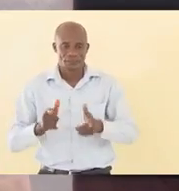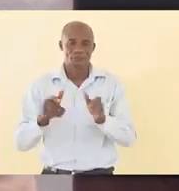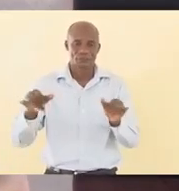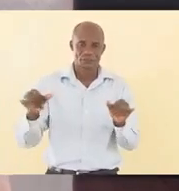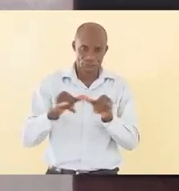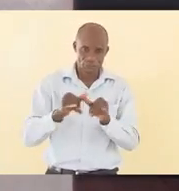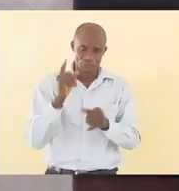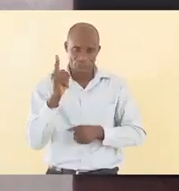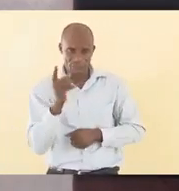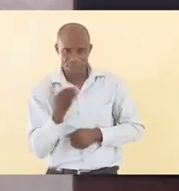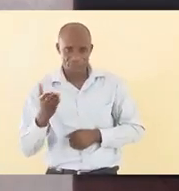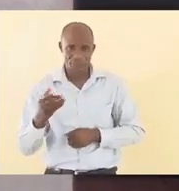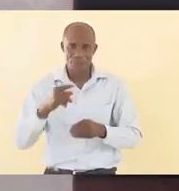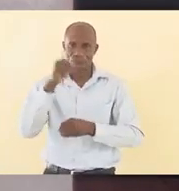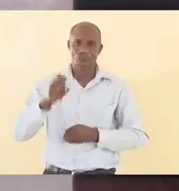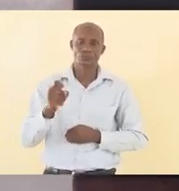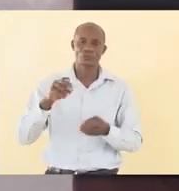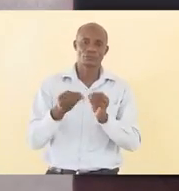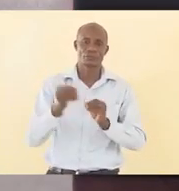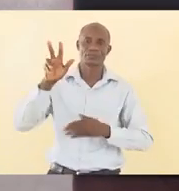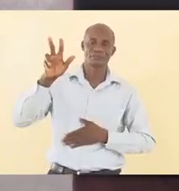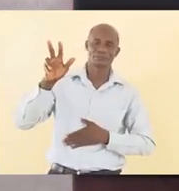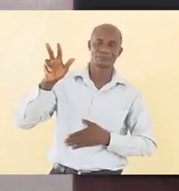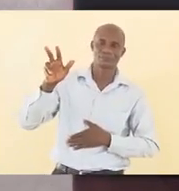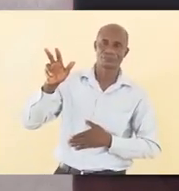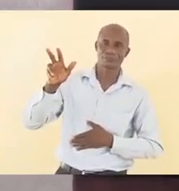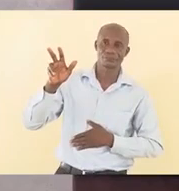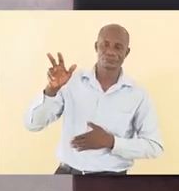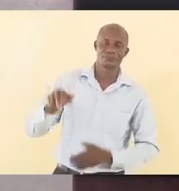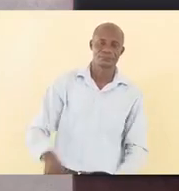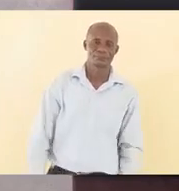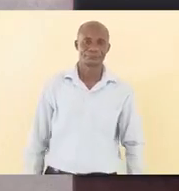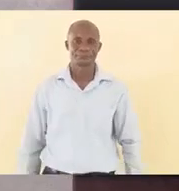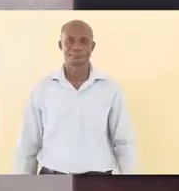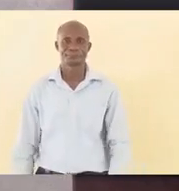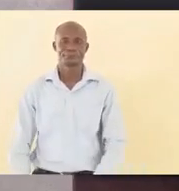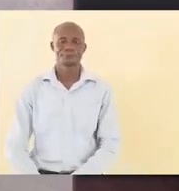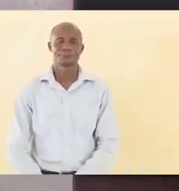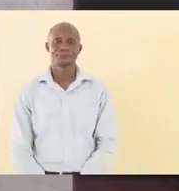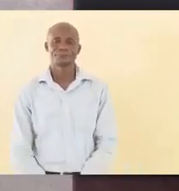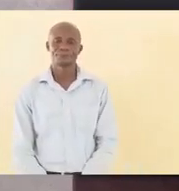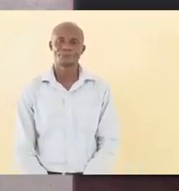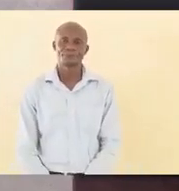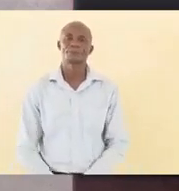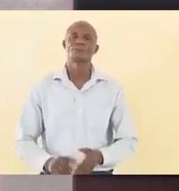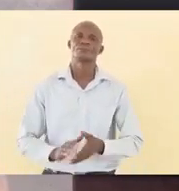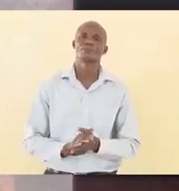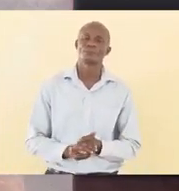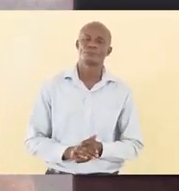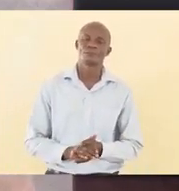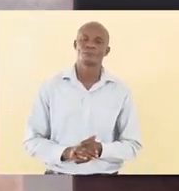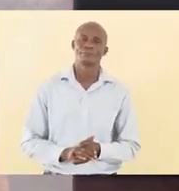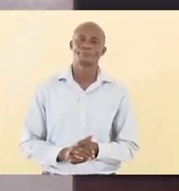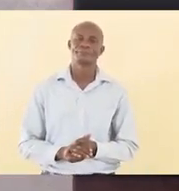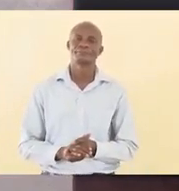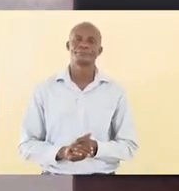about question number 3. Thank you for Ifoma and who else answered question number 3. But